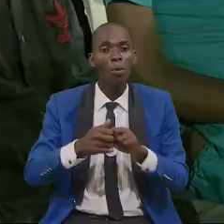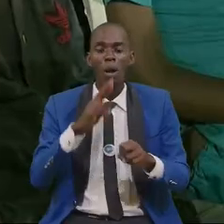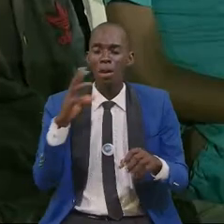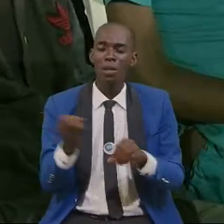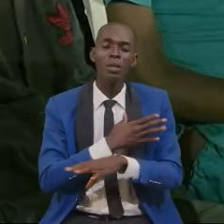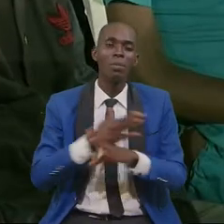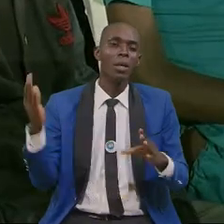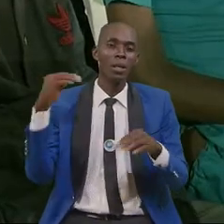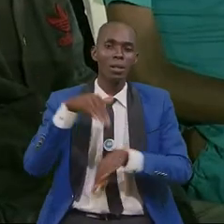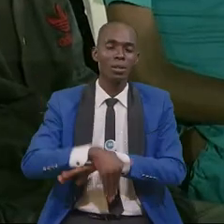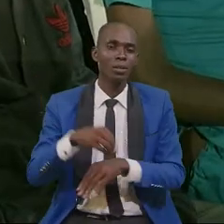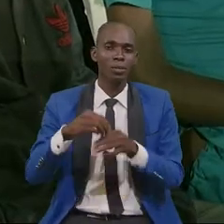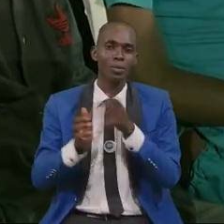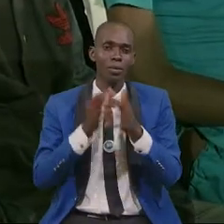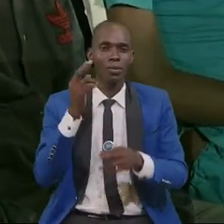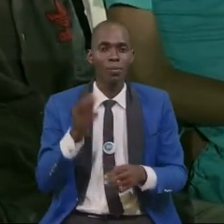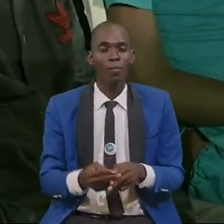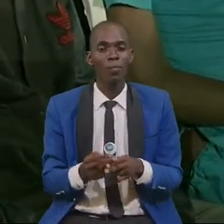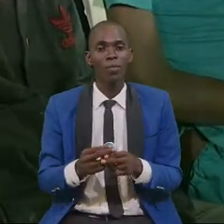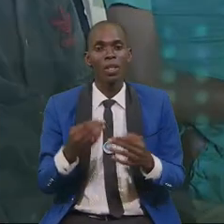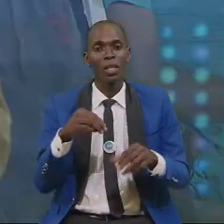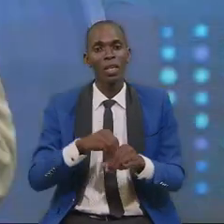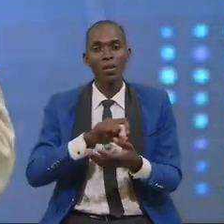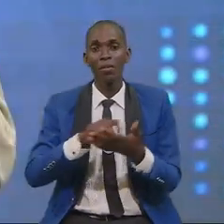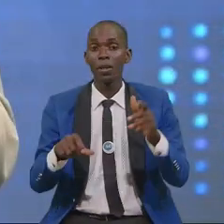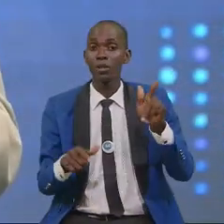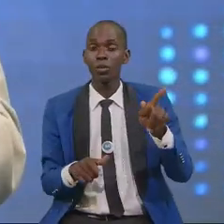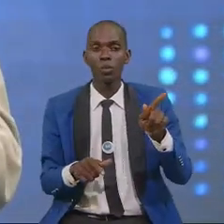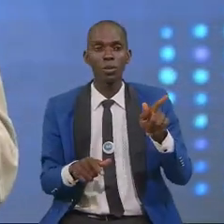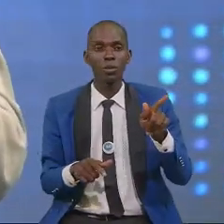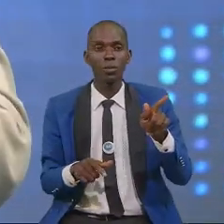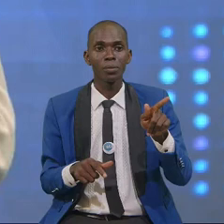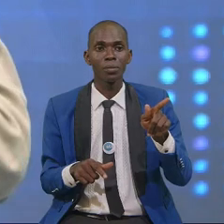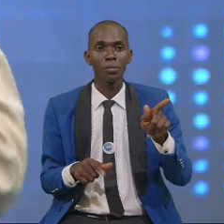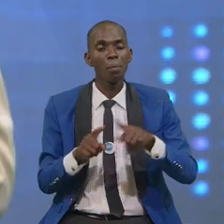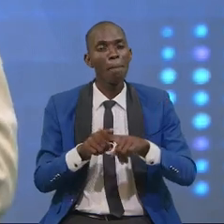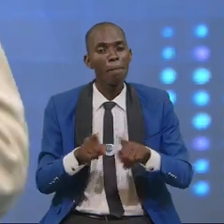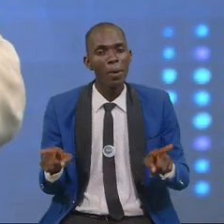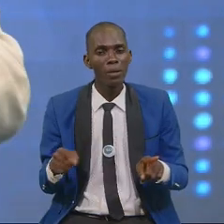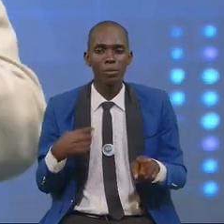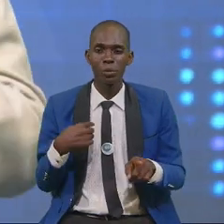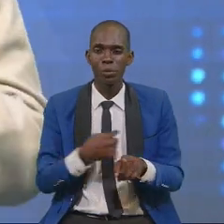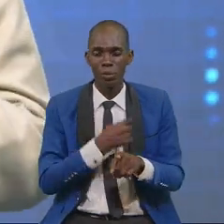tonight. Then in verse 21, it says, but we trusted